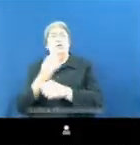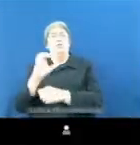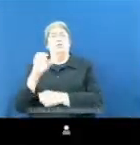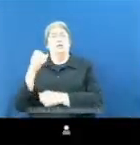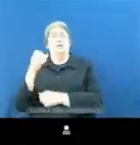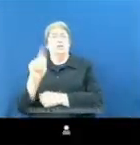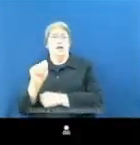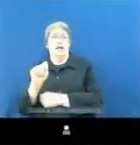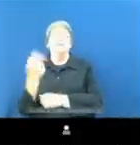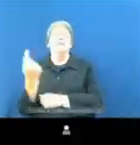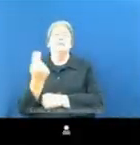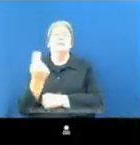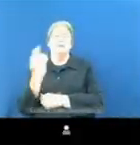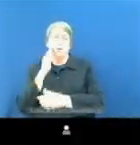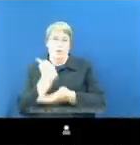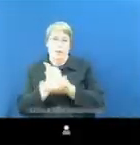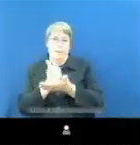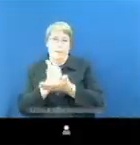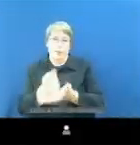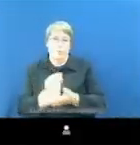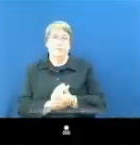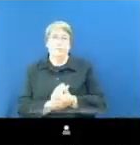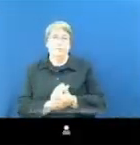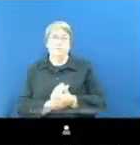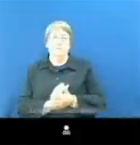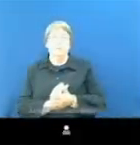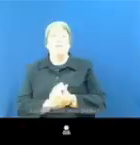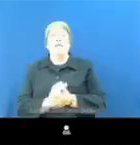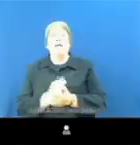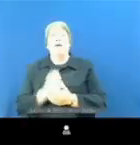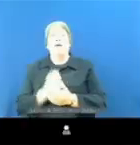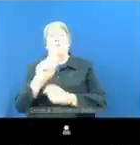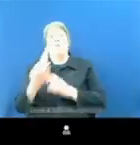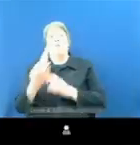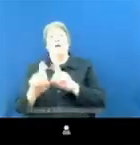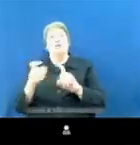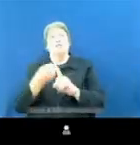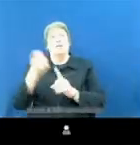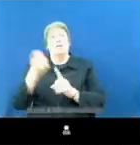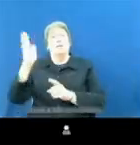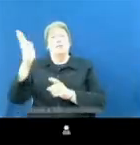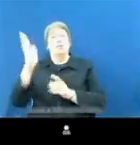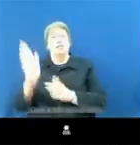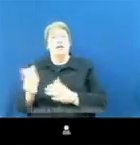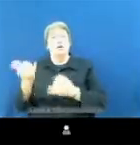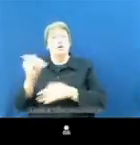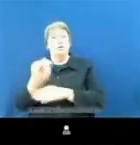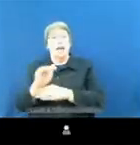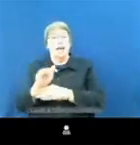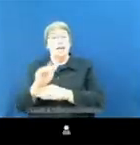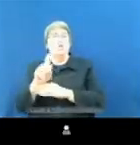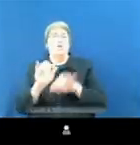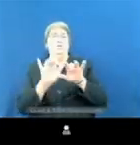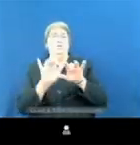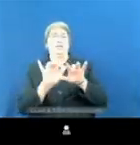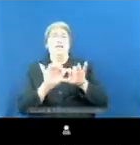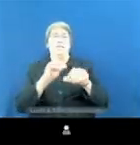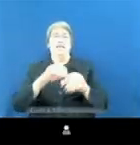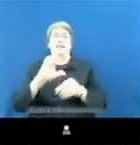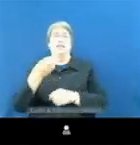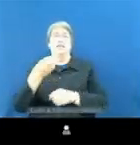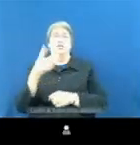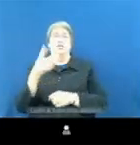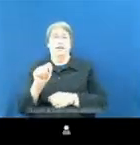you. Questions for the presenter tonight are to be put into the chat function. This is where we